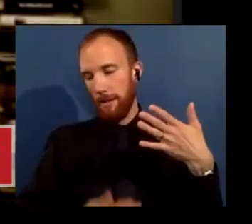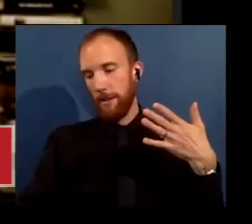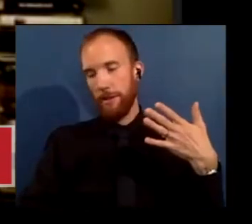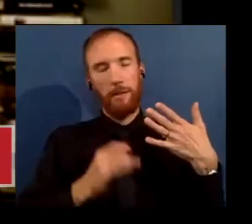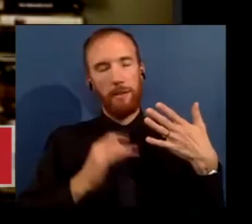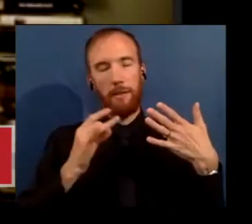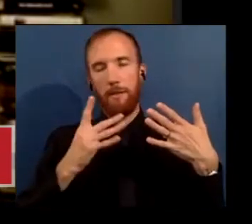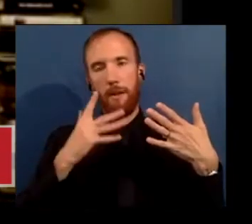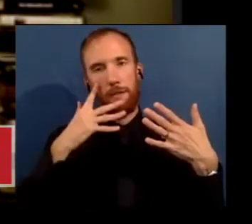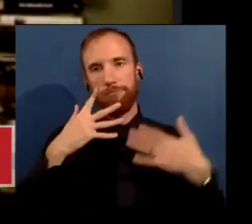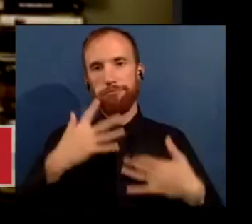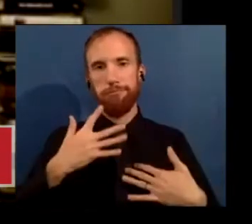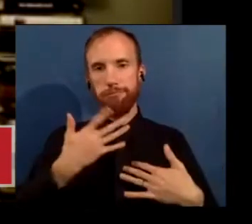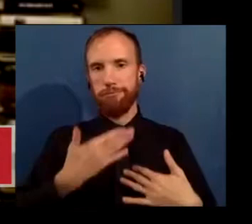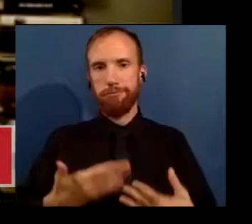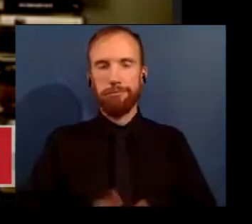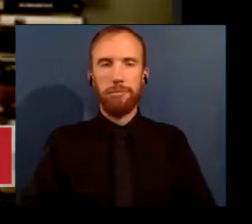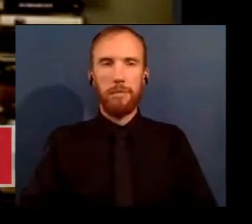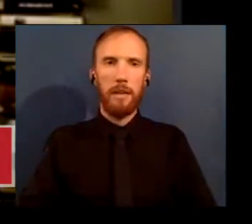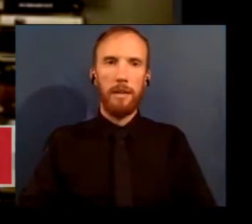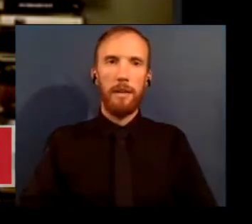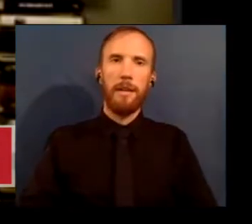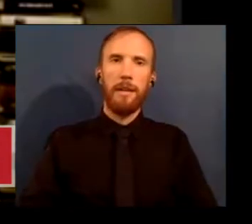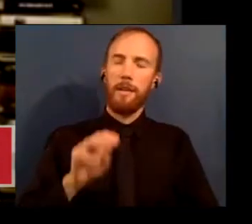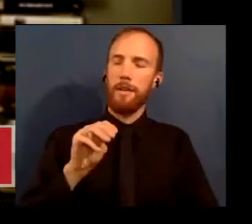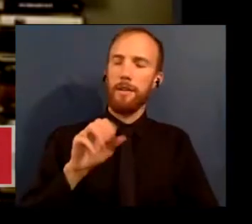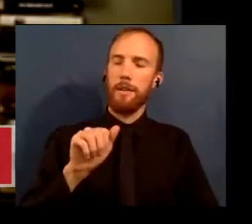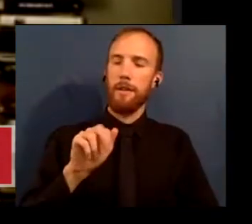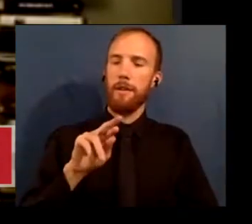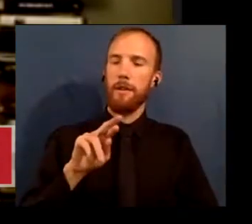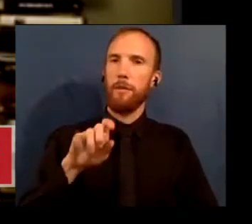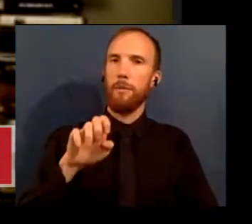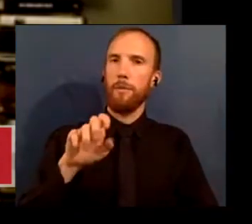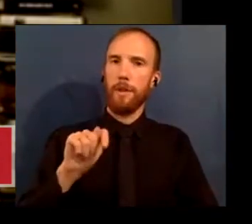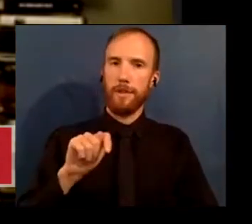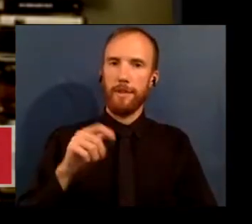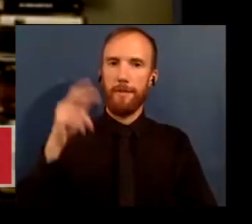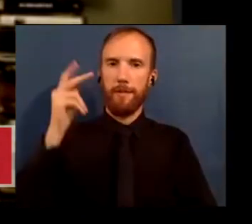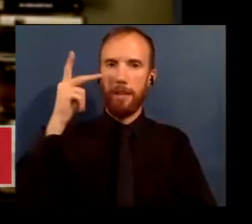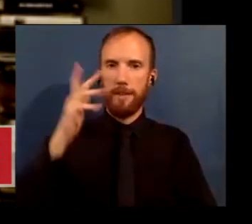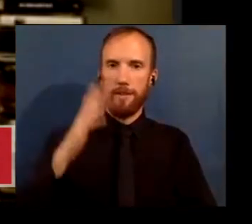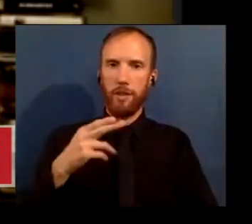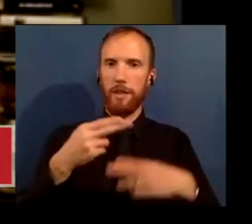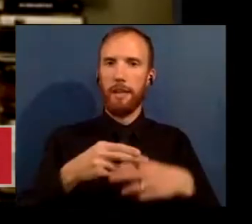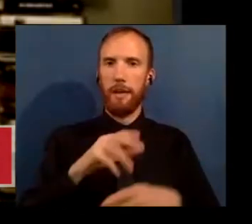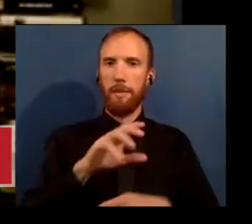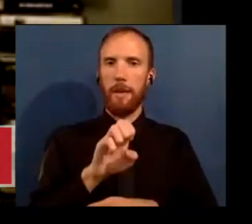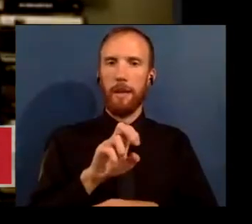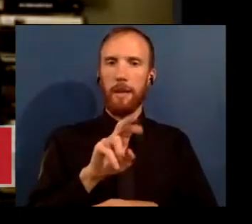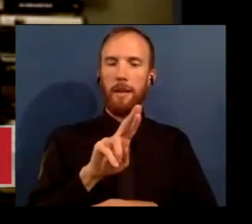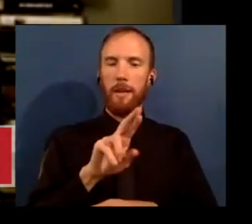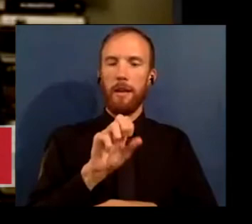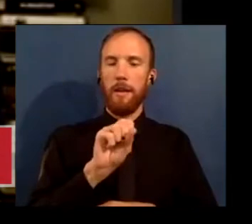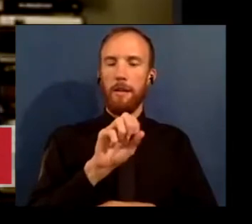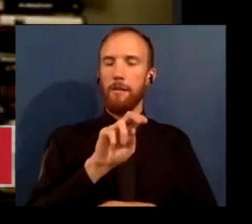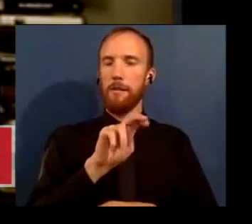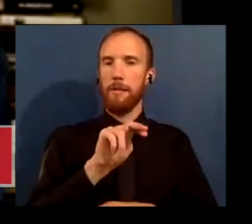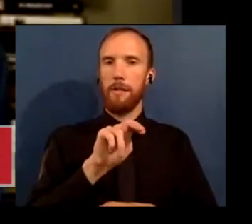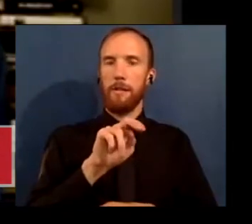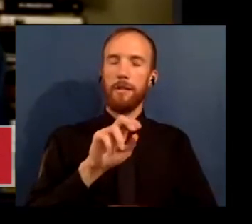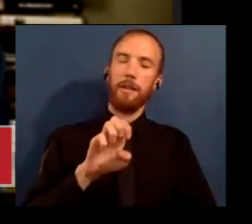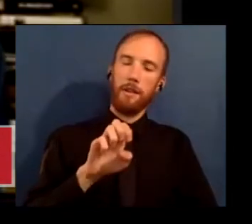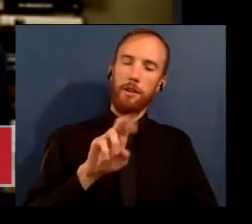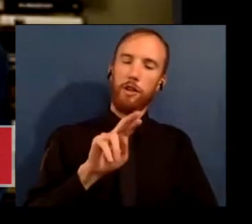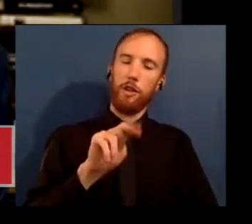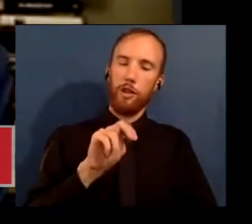know, there's a Marxist philosopher I particularly like by the name of Ernst Bloch. And Bloch always wrote about